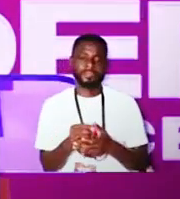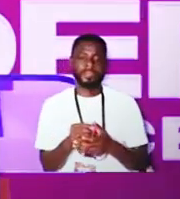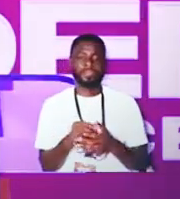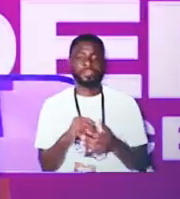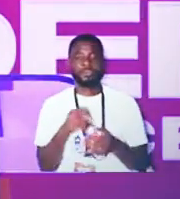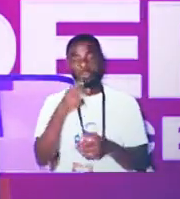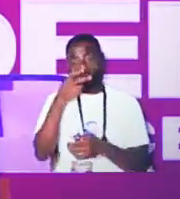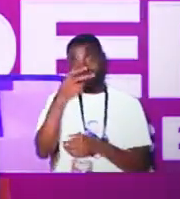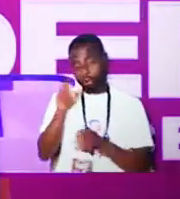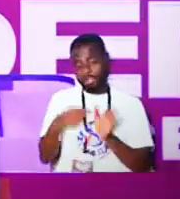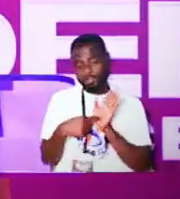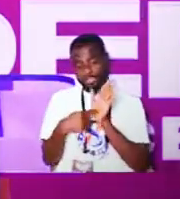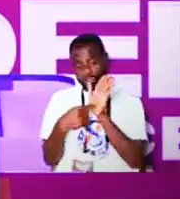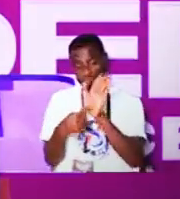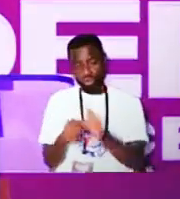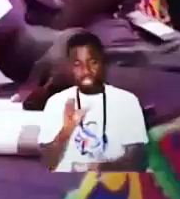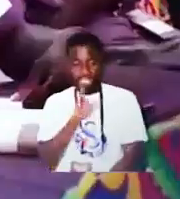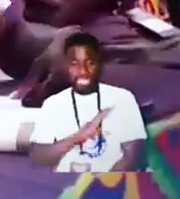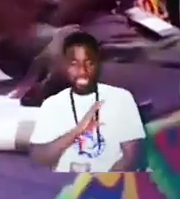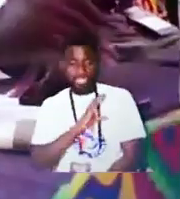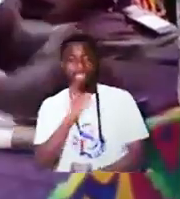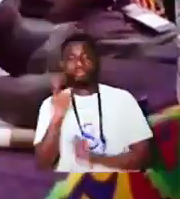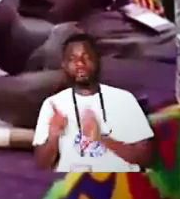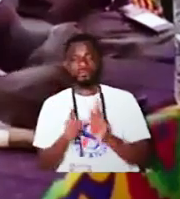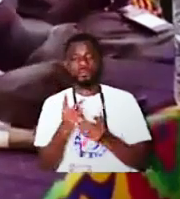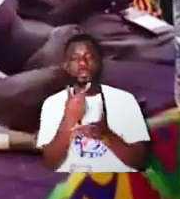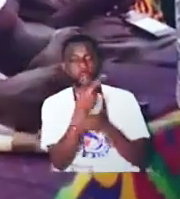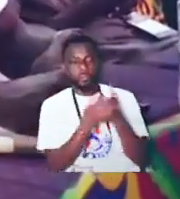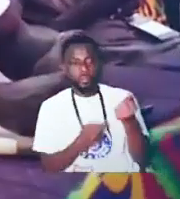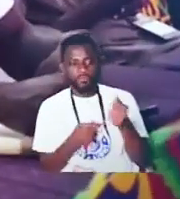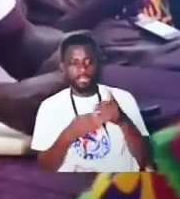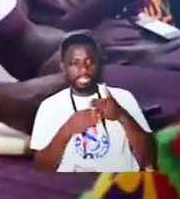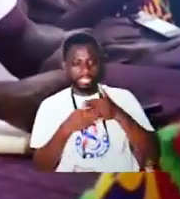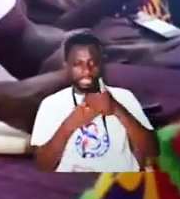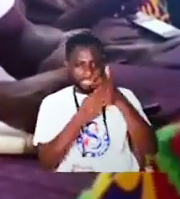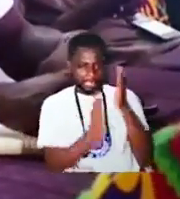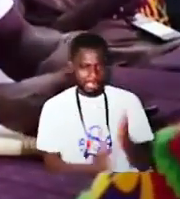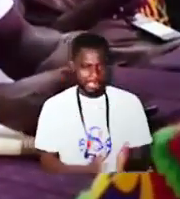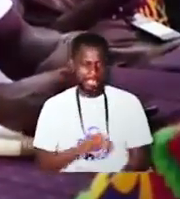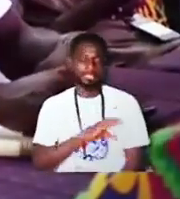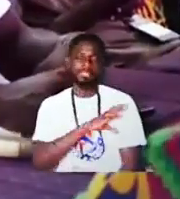reflects the character of the people, both leaders and citizens.